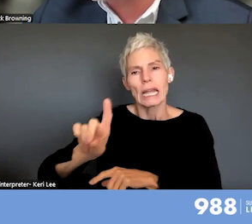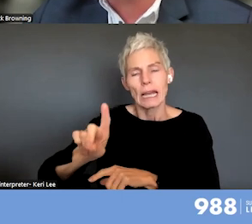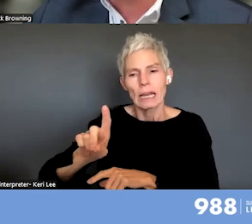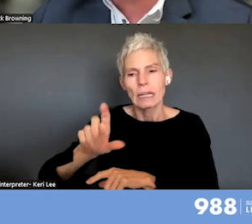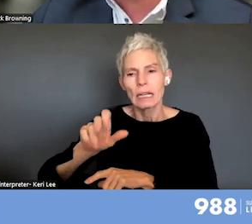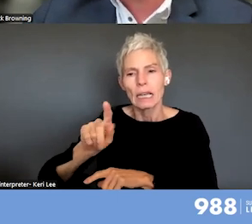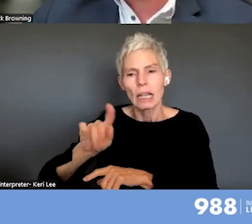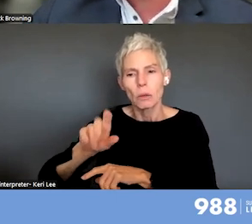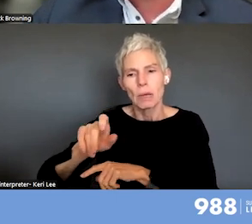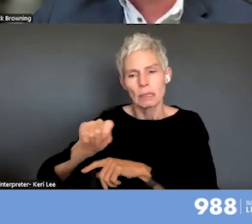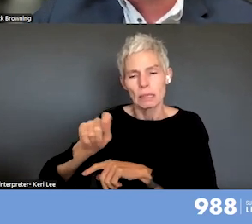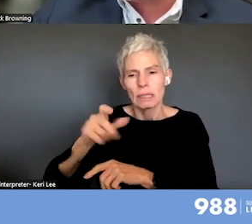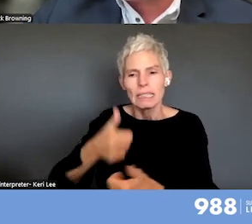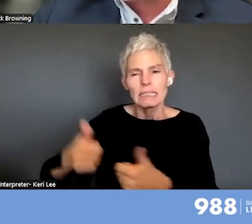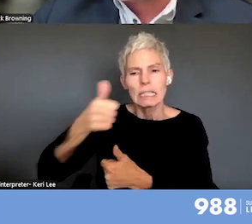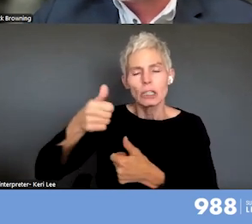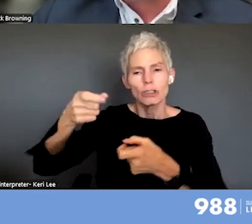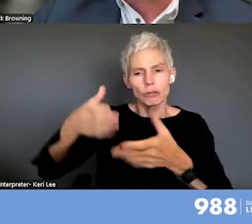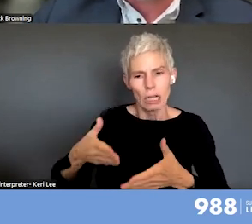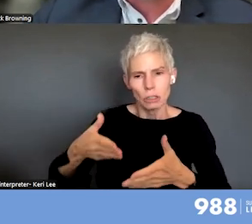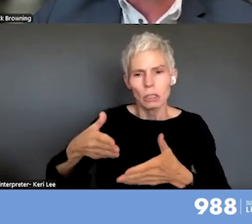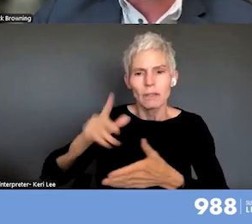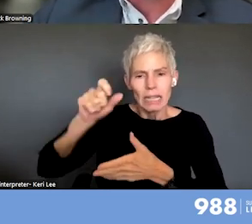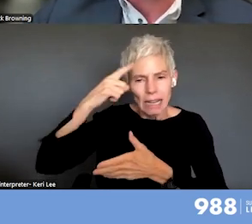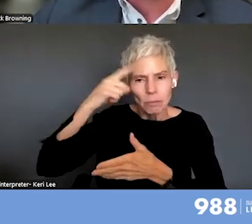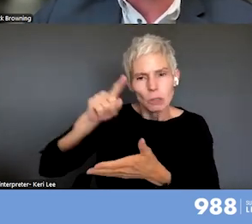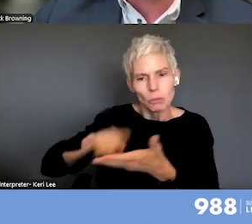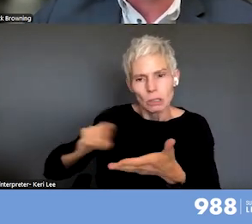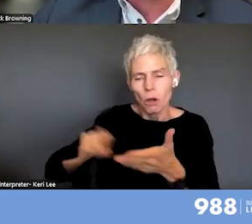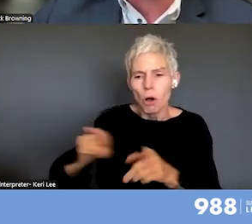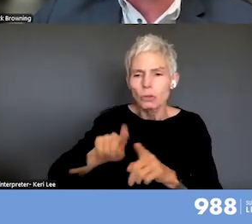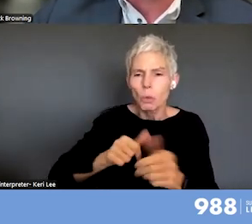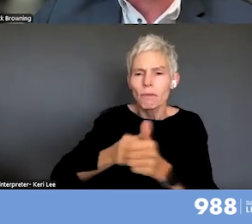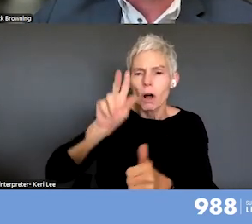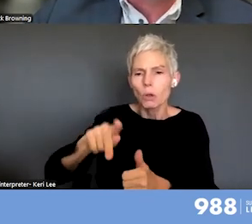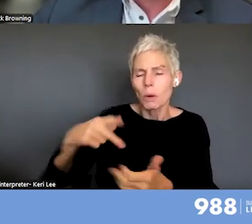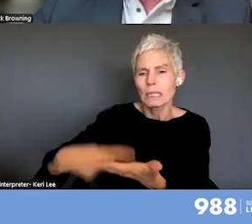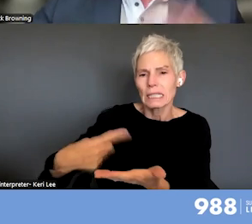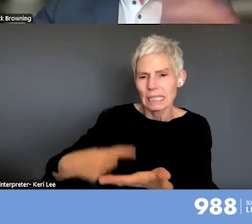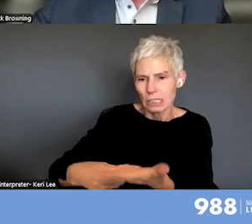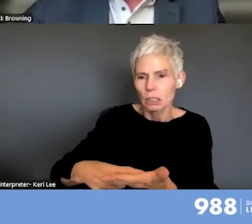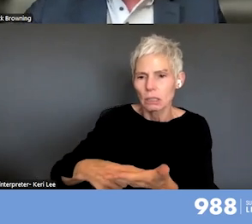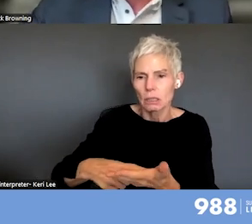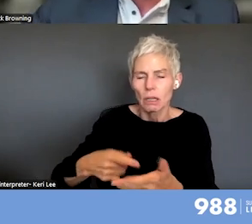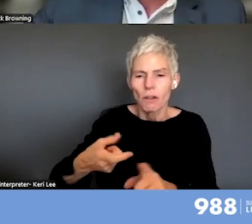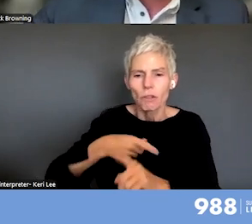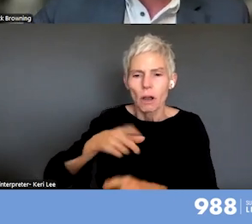Senior Director of Government and Commercial Research for NRI, and then follow up with a discussion led by Dr. Richard McKeon. All right, thanks